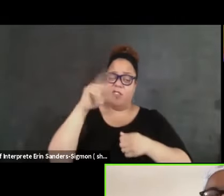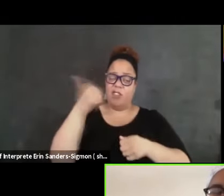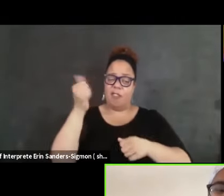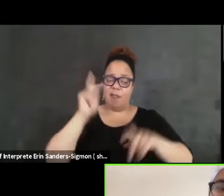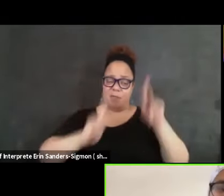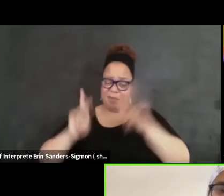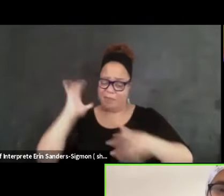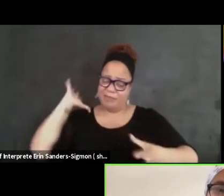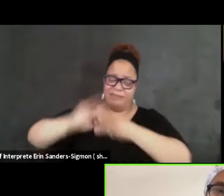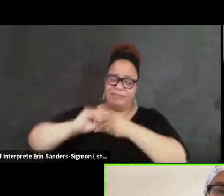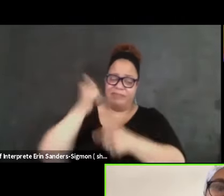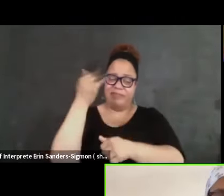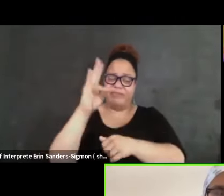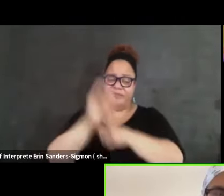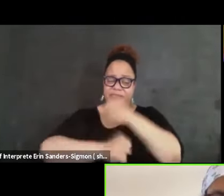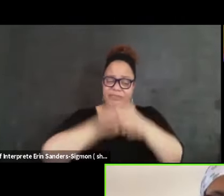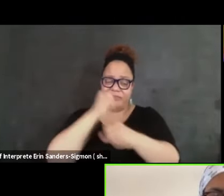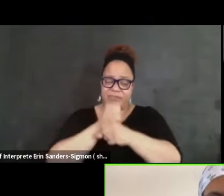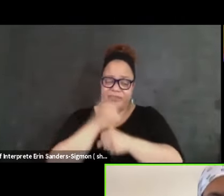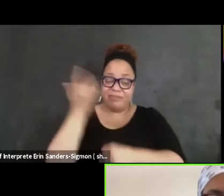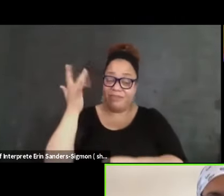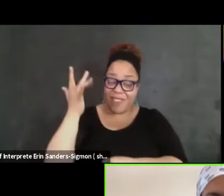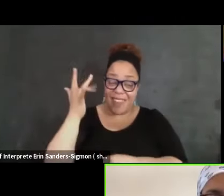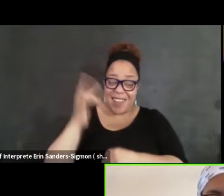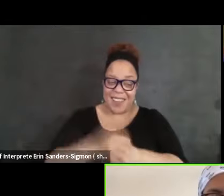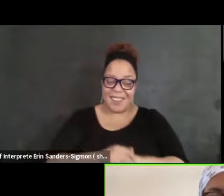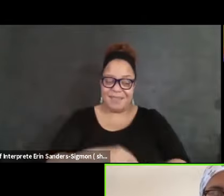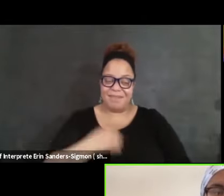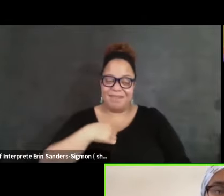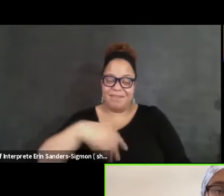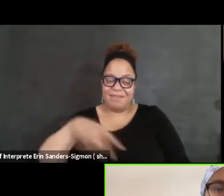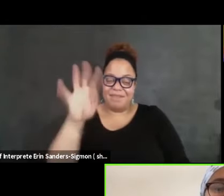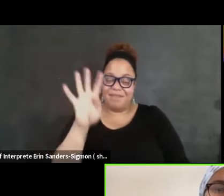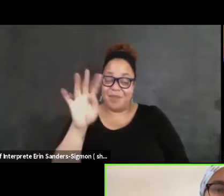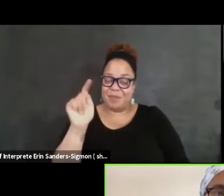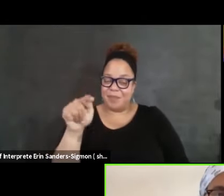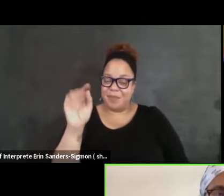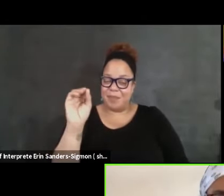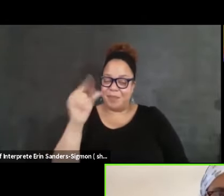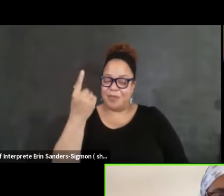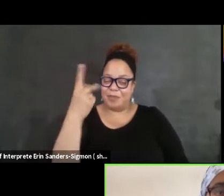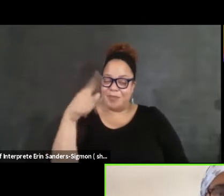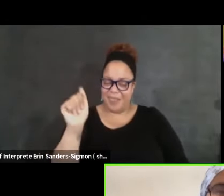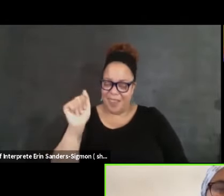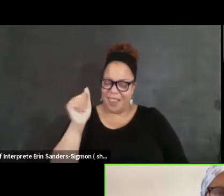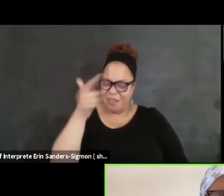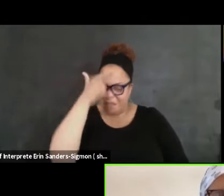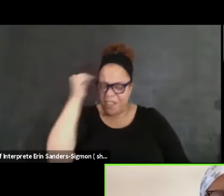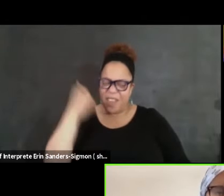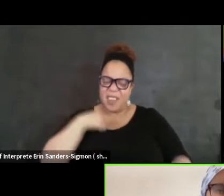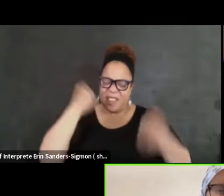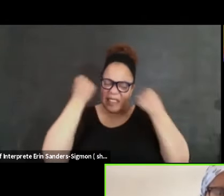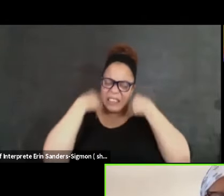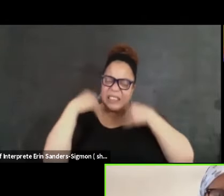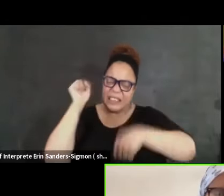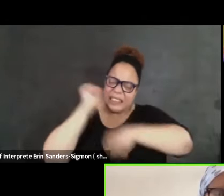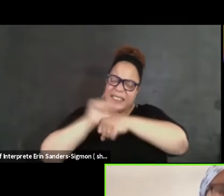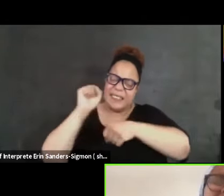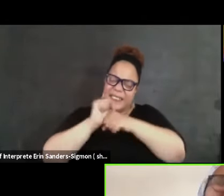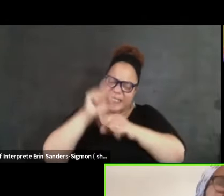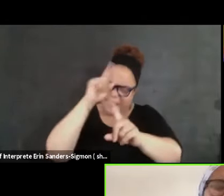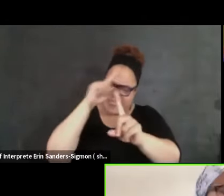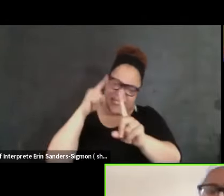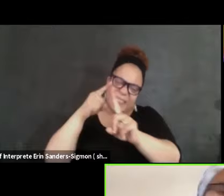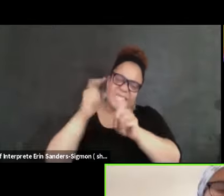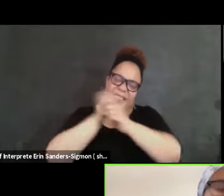GPA because of hard work and determination. I start to understand that I am